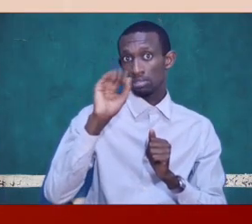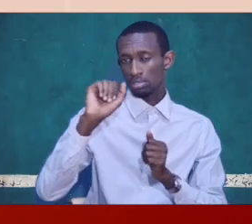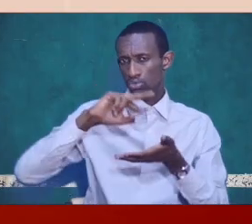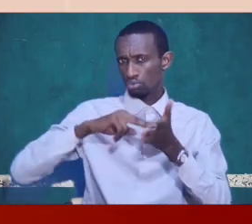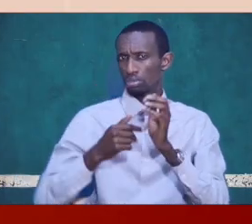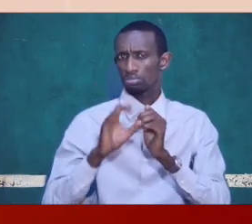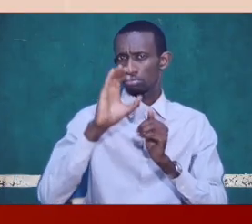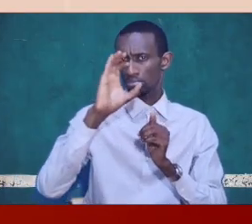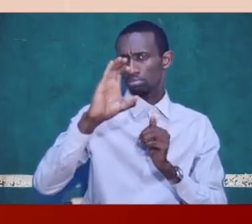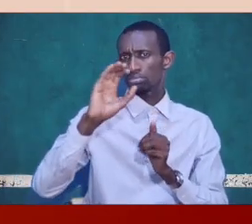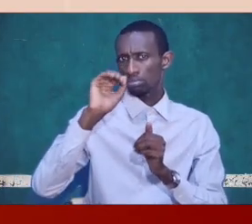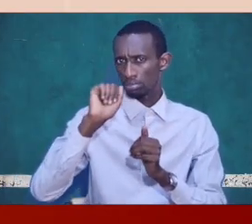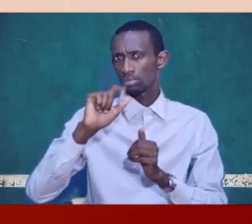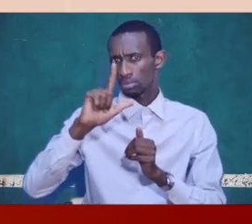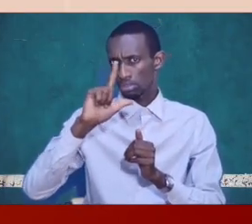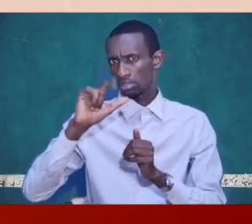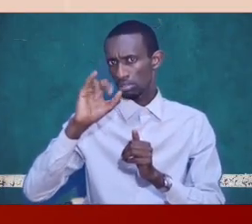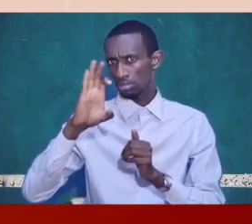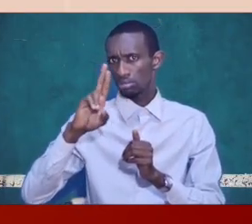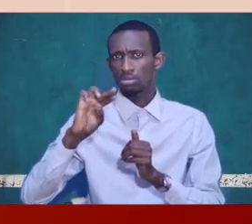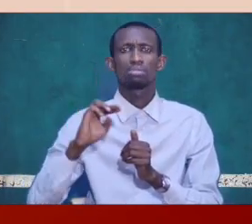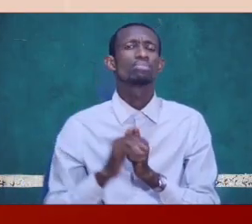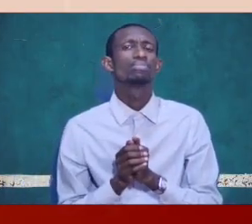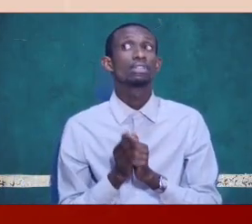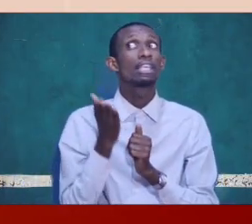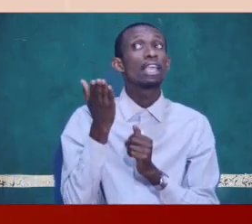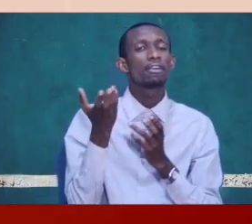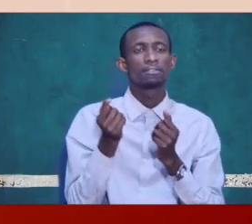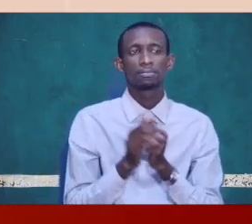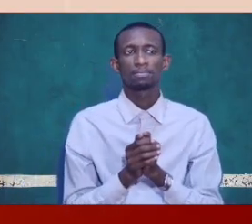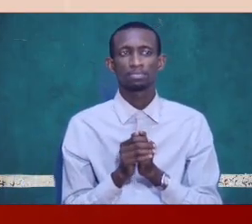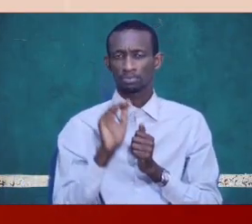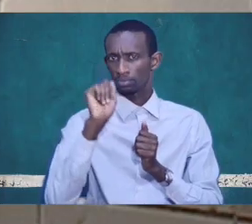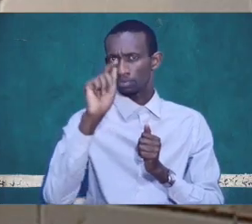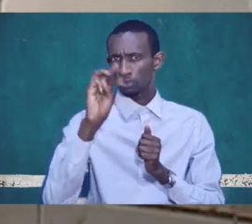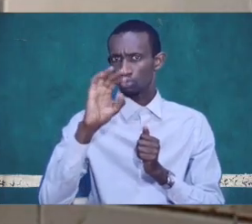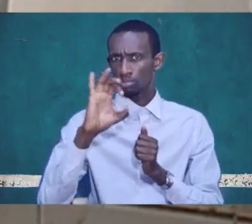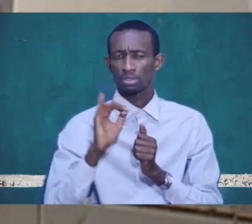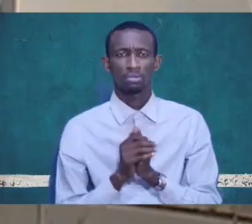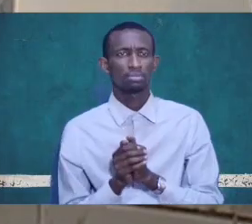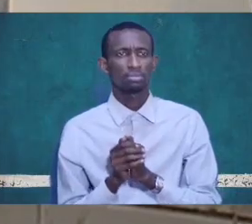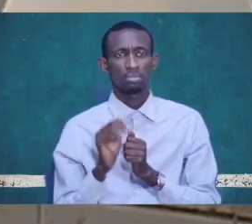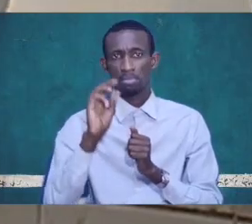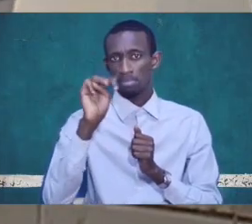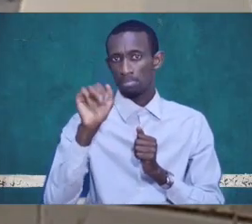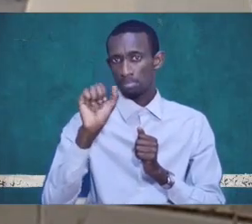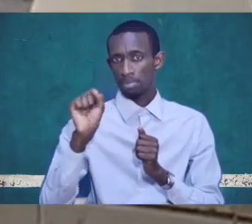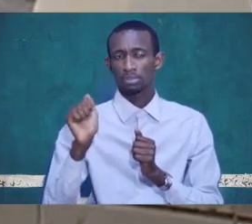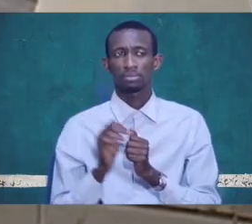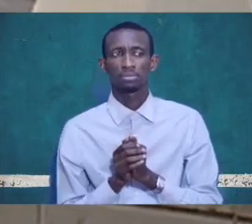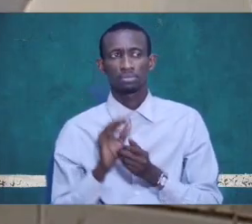calcium. What we have here is the atomic mass, or the mass number, and here it is